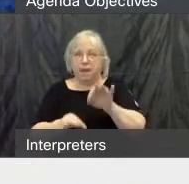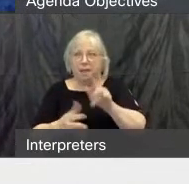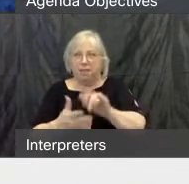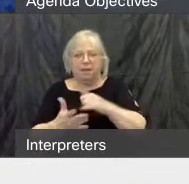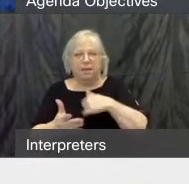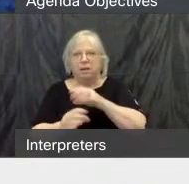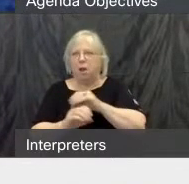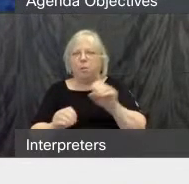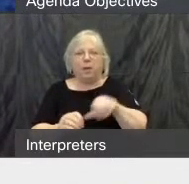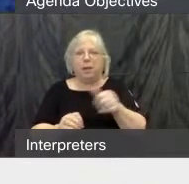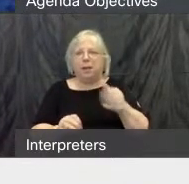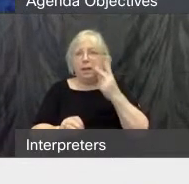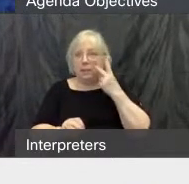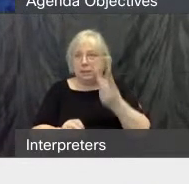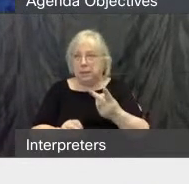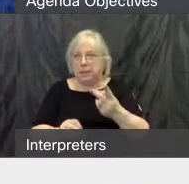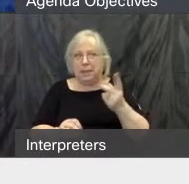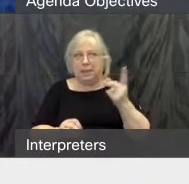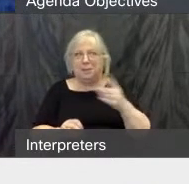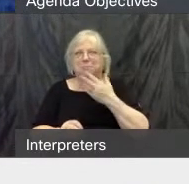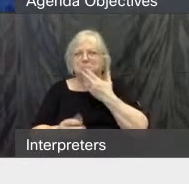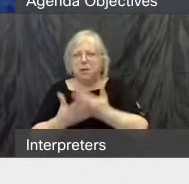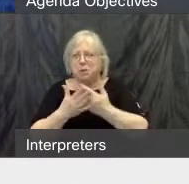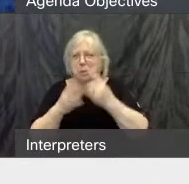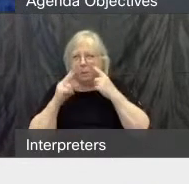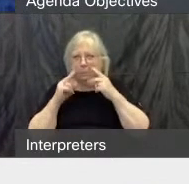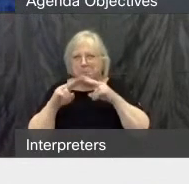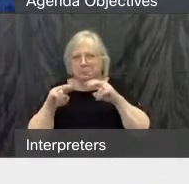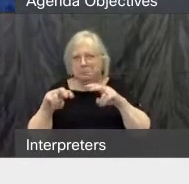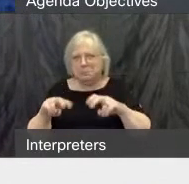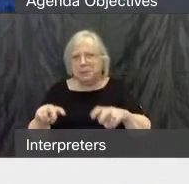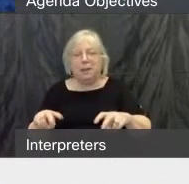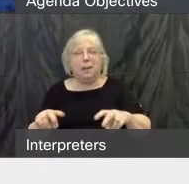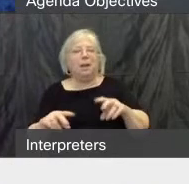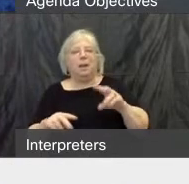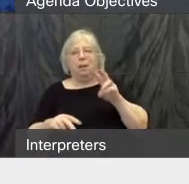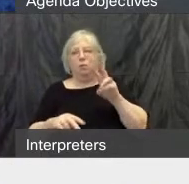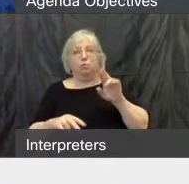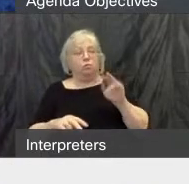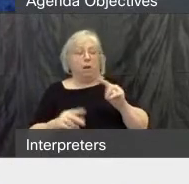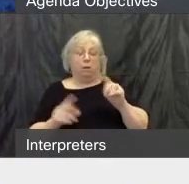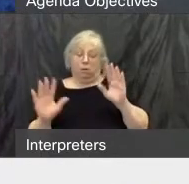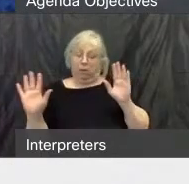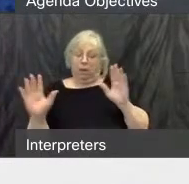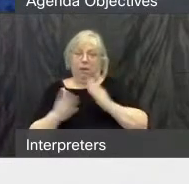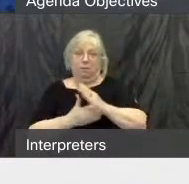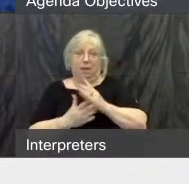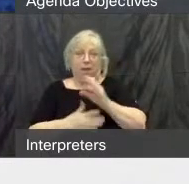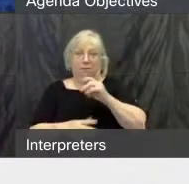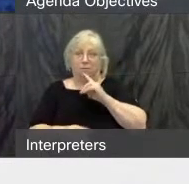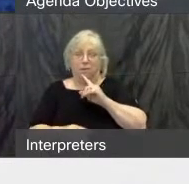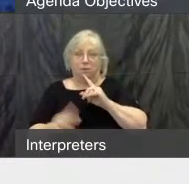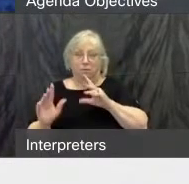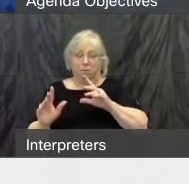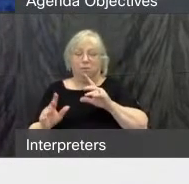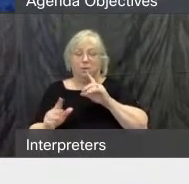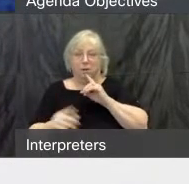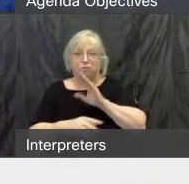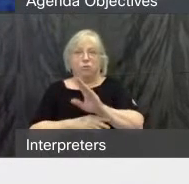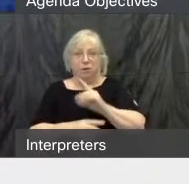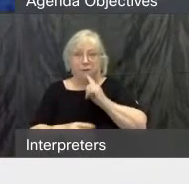would see. So they're pretty good at that part. All right, with your assurance then, okay, I'll accept that. Thank